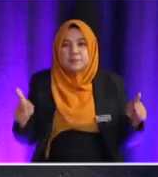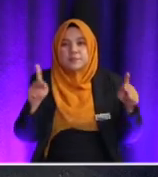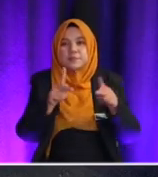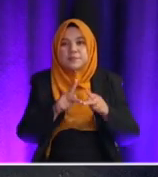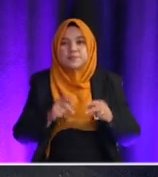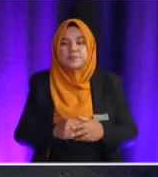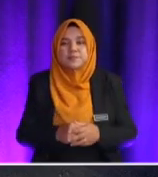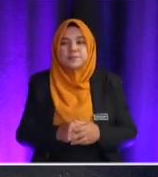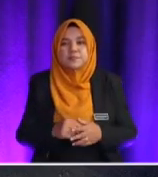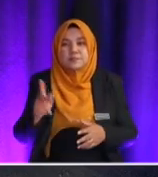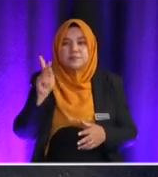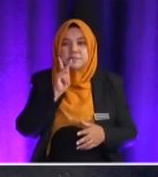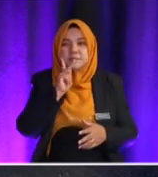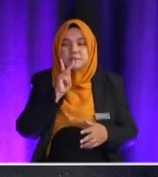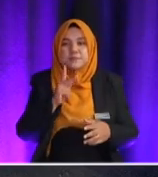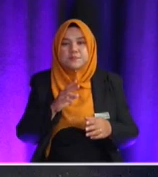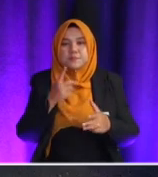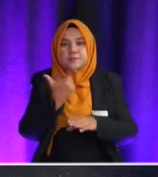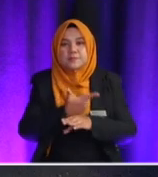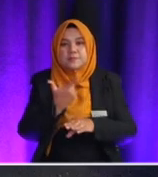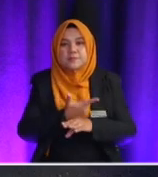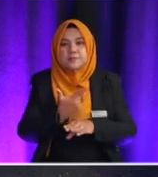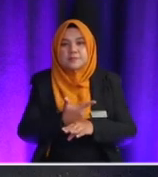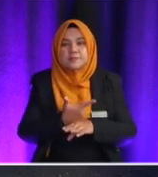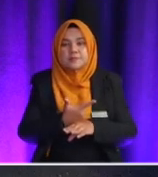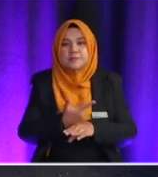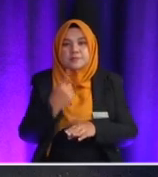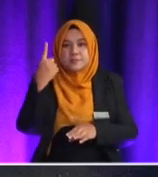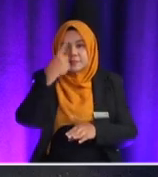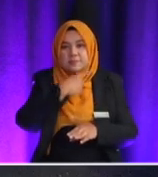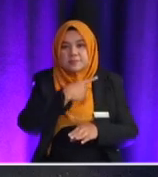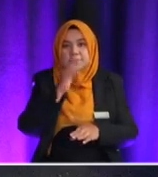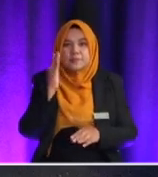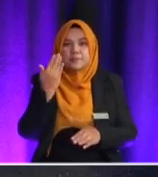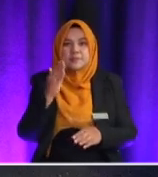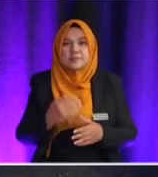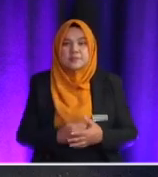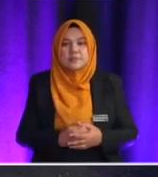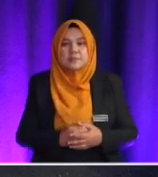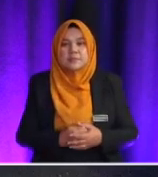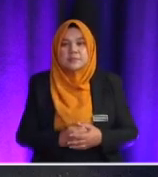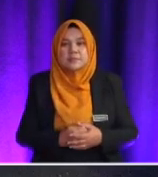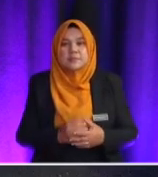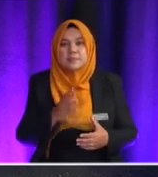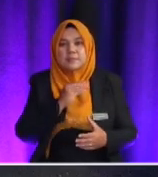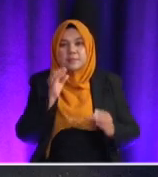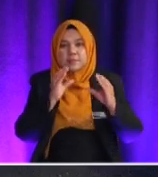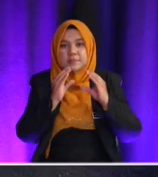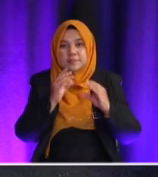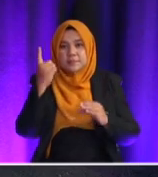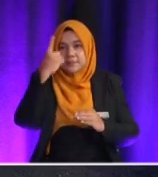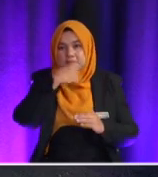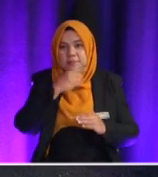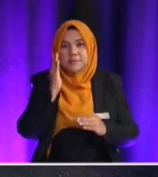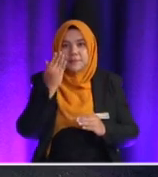So, Kaisara, practice this, or maybe someone who has this kind of problem, maybe you can practice to speak in front of the mirror,